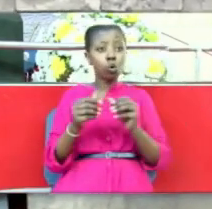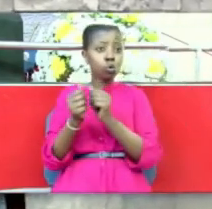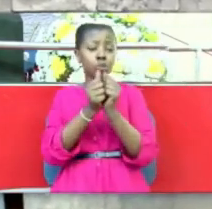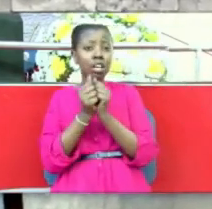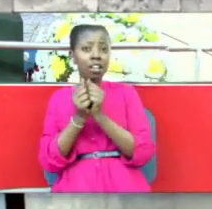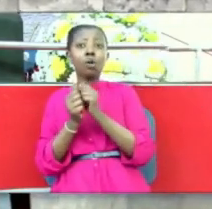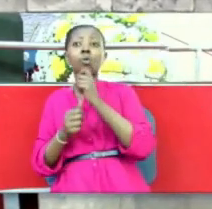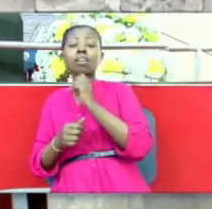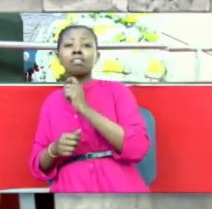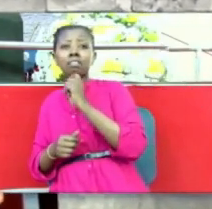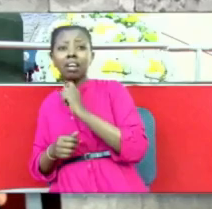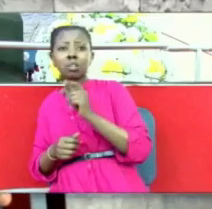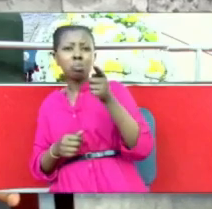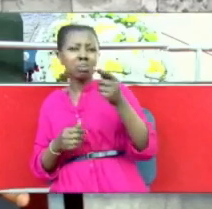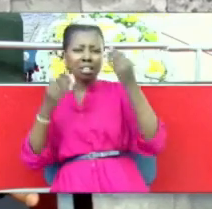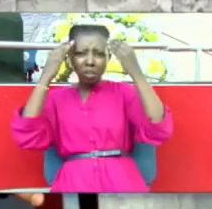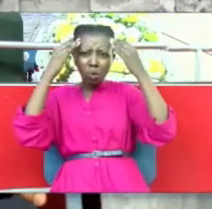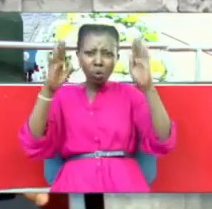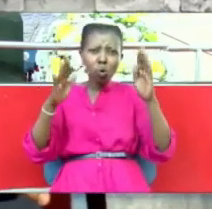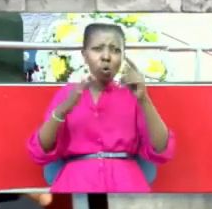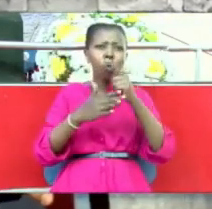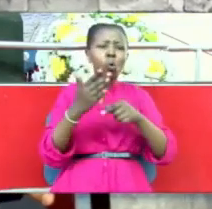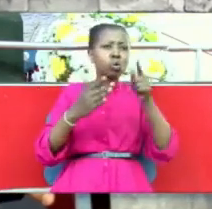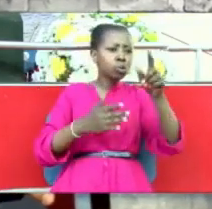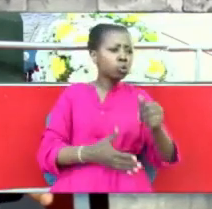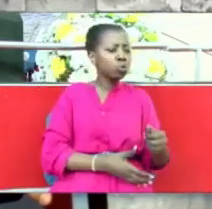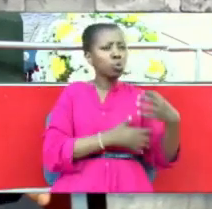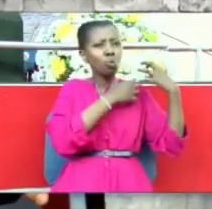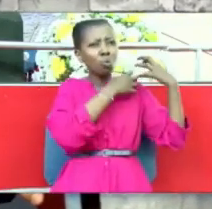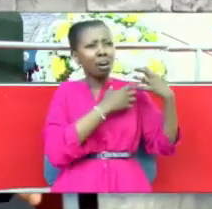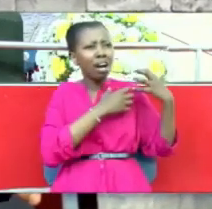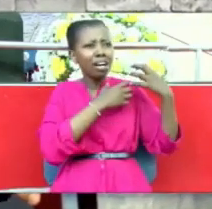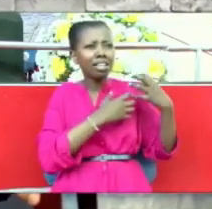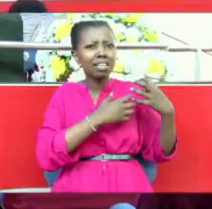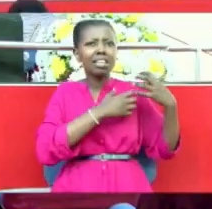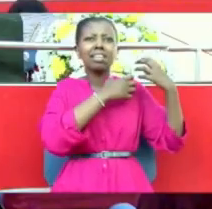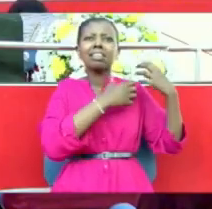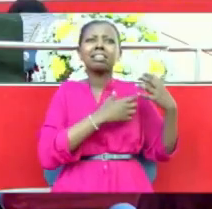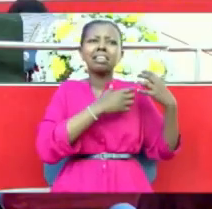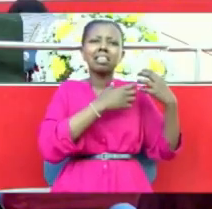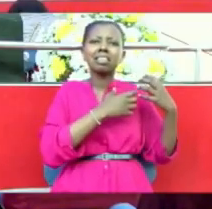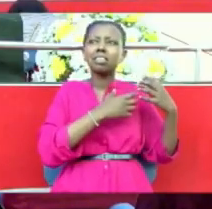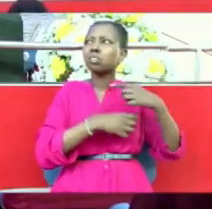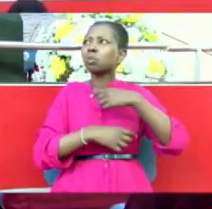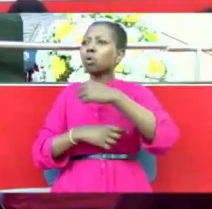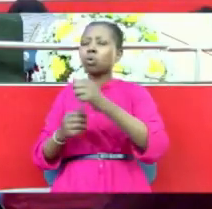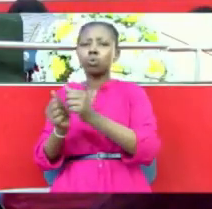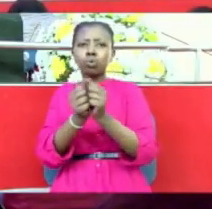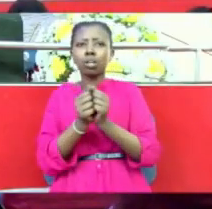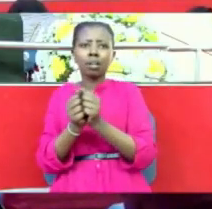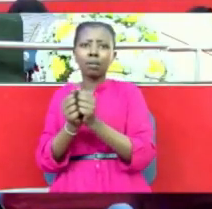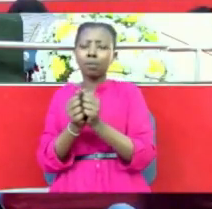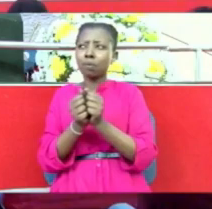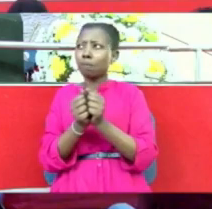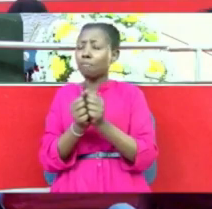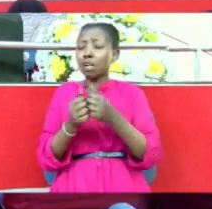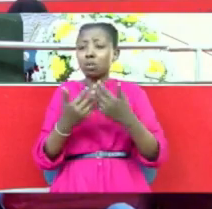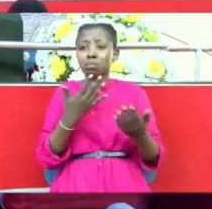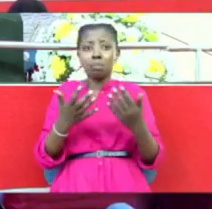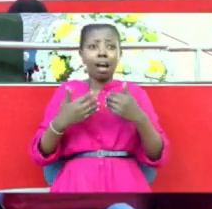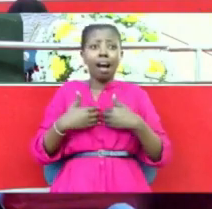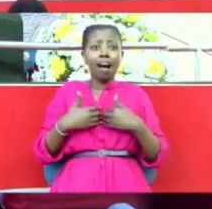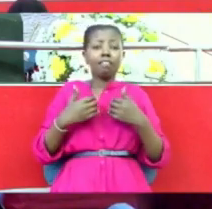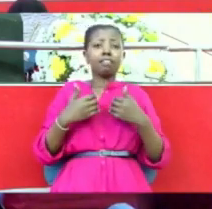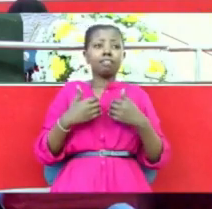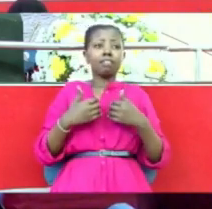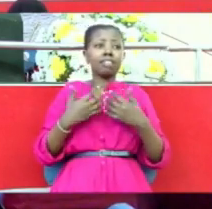Wewe sijui umebeba nini? Na hizo vitu umebeba hazikuendi haziendi mahali. So there are some things that we